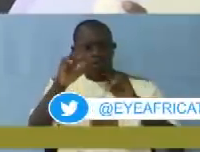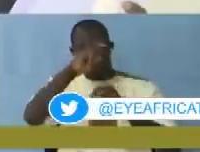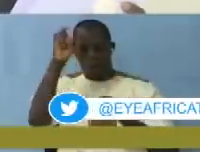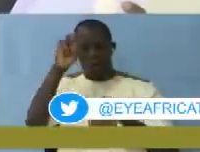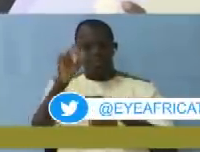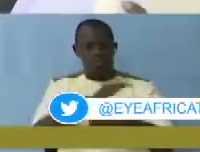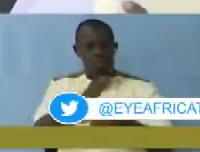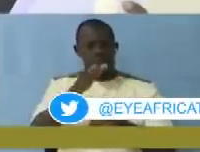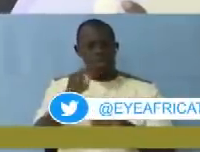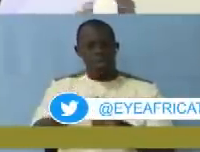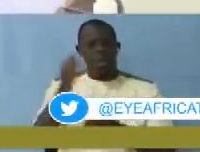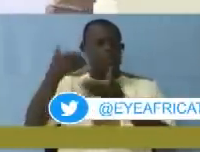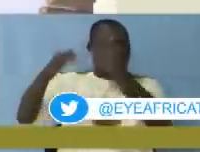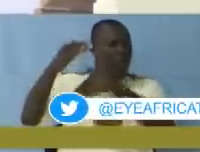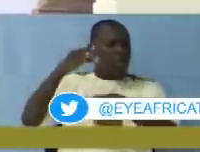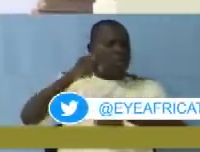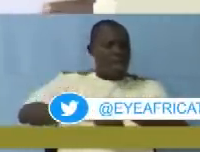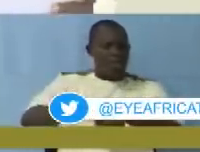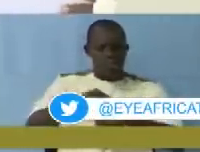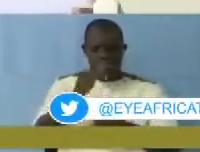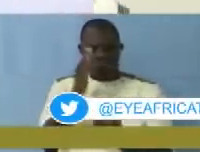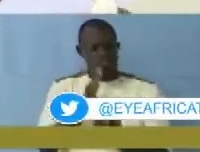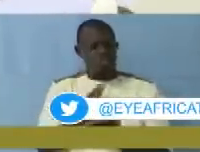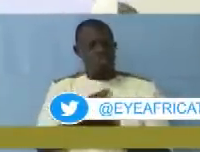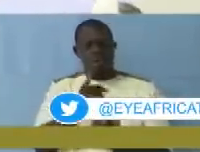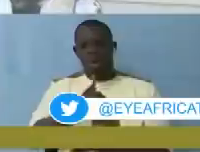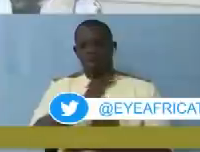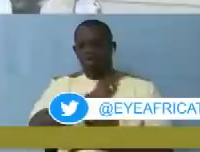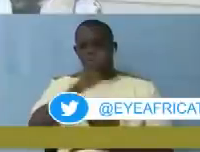That time? Yes. Definitely I can't remember where he was. I